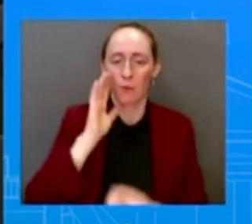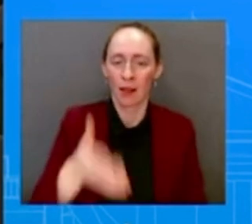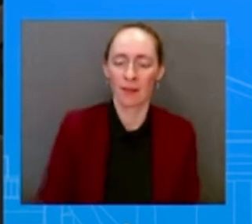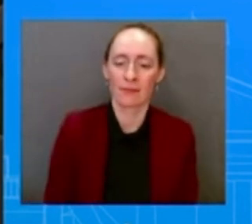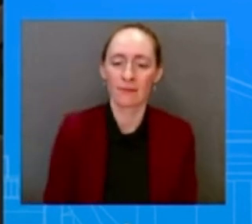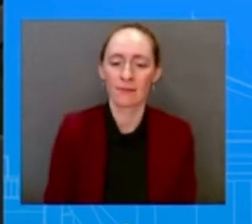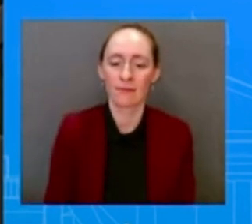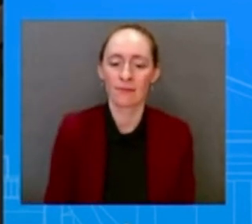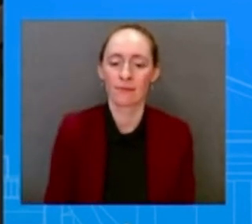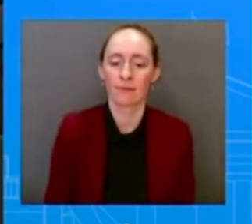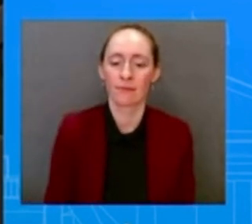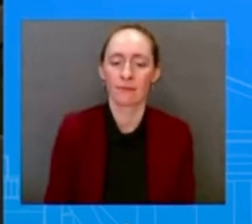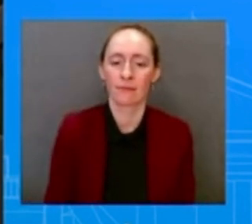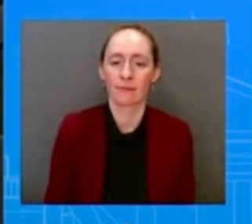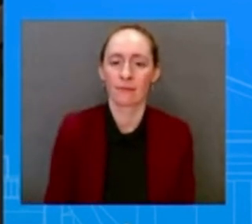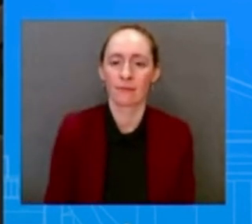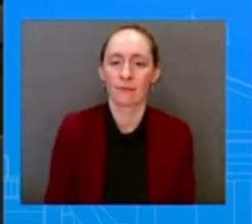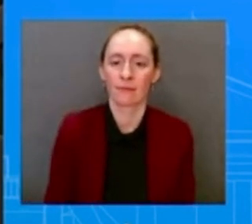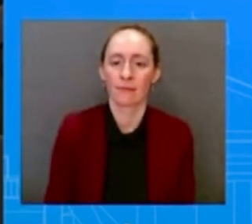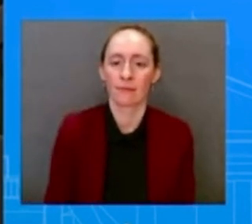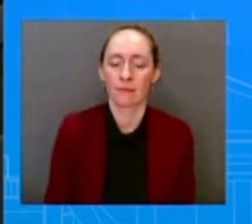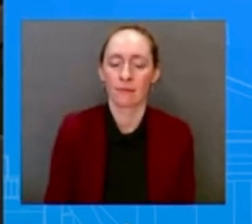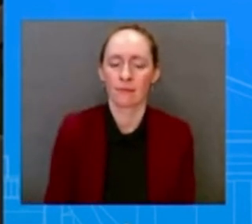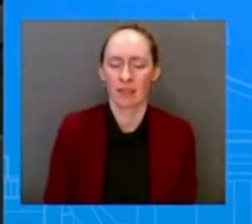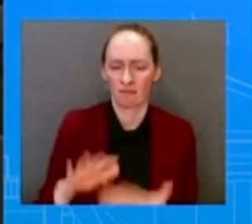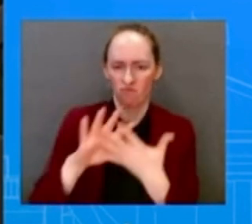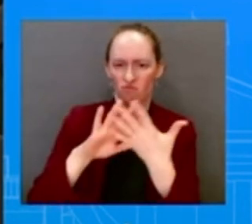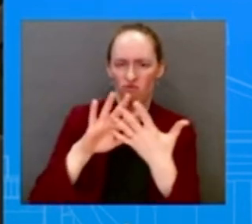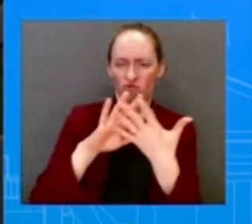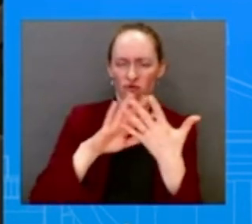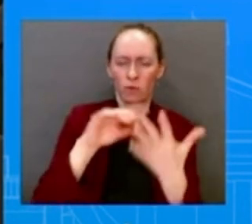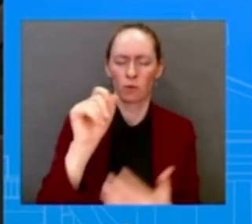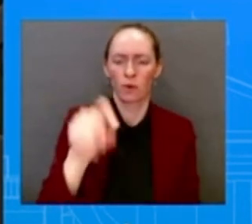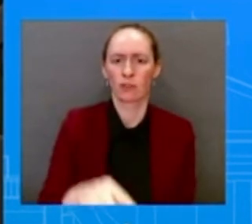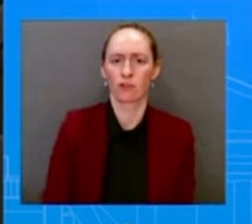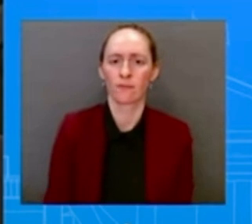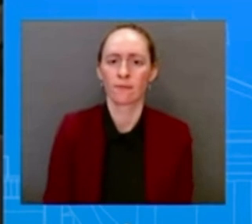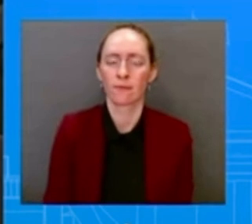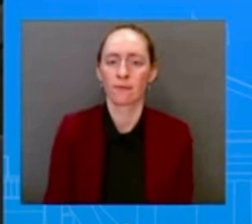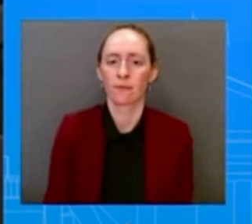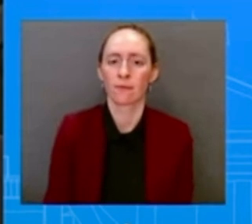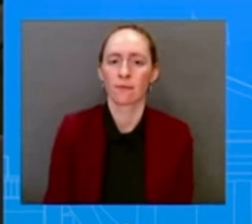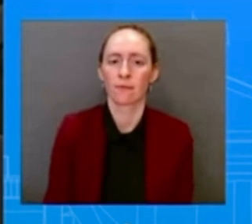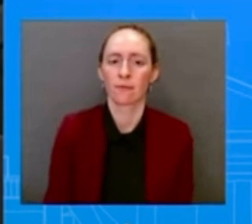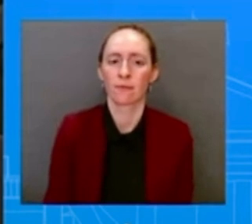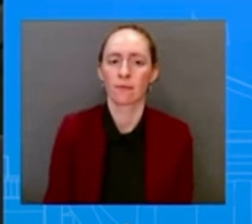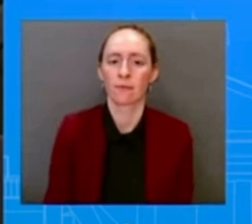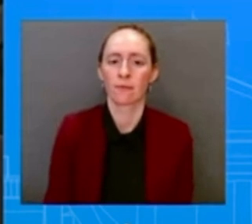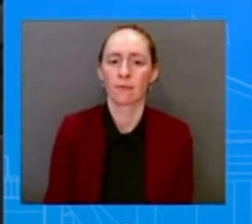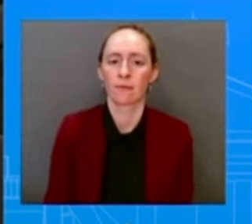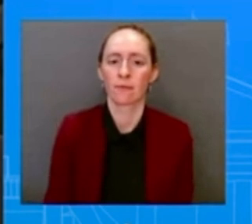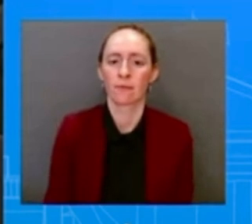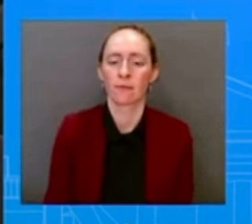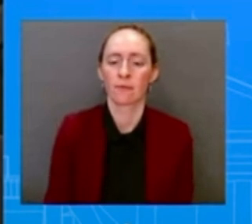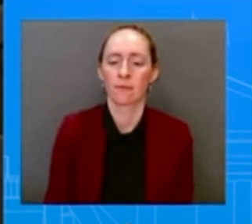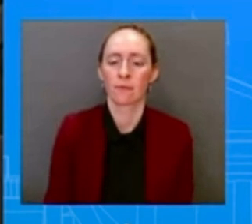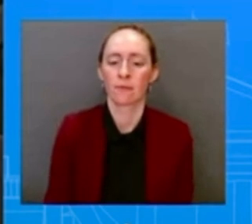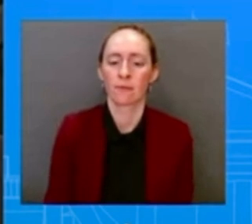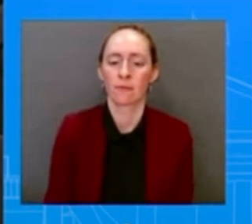North Korea is receiving military drones from Russia. How do you view